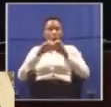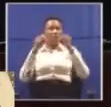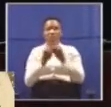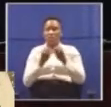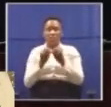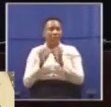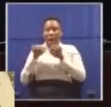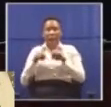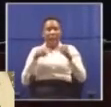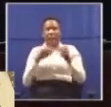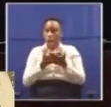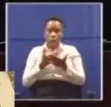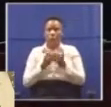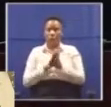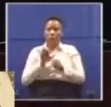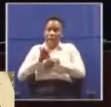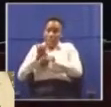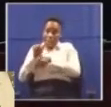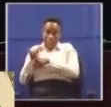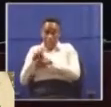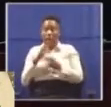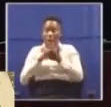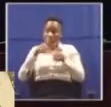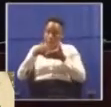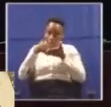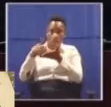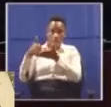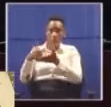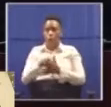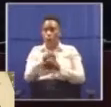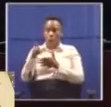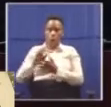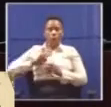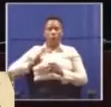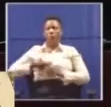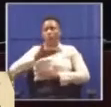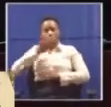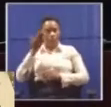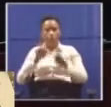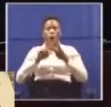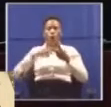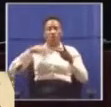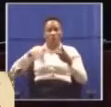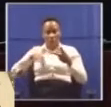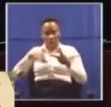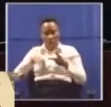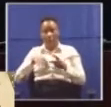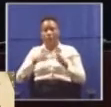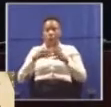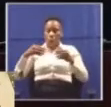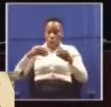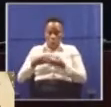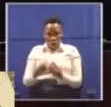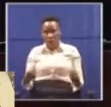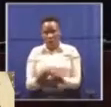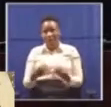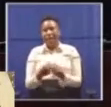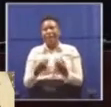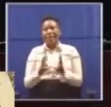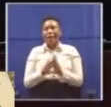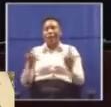service status to be able to counsel and assist those women and children that were experiencing this